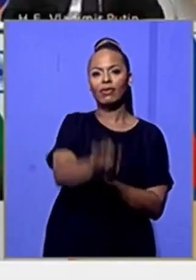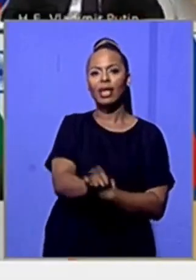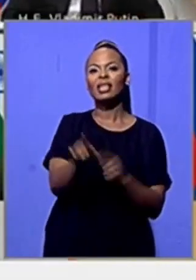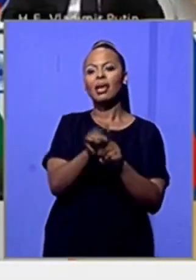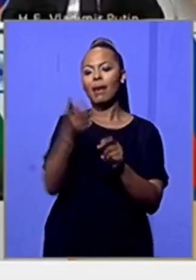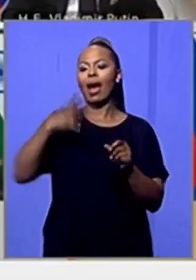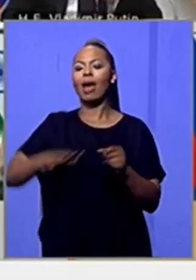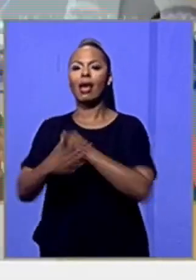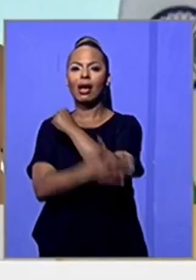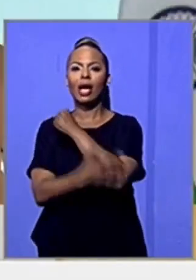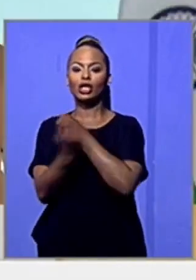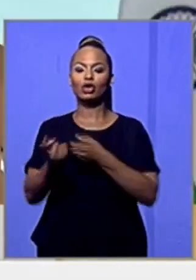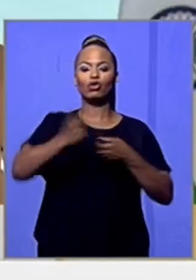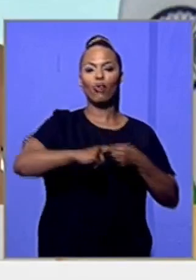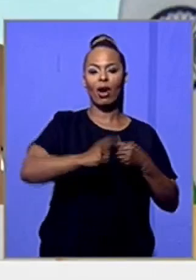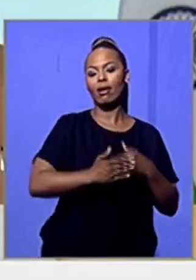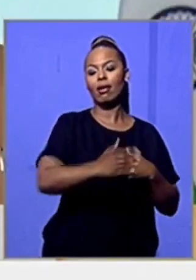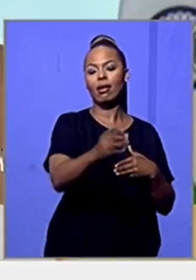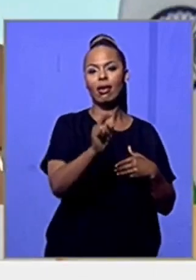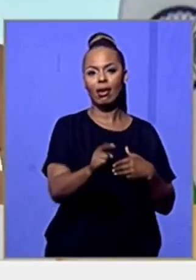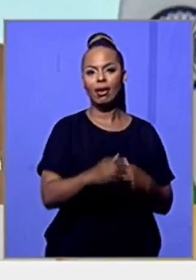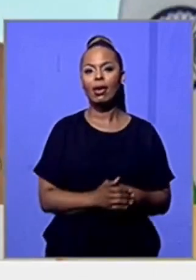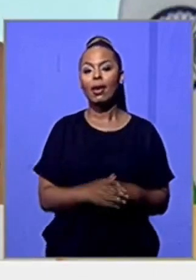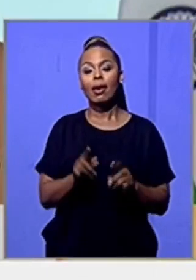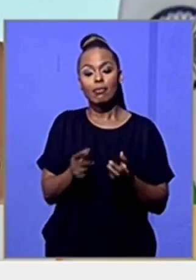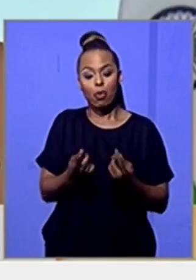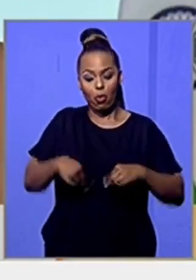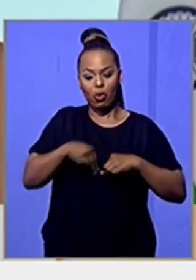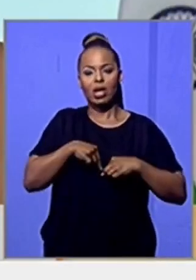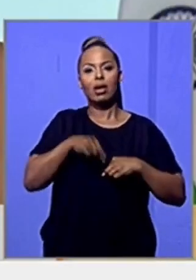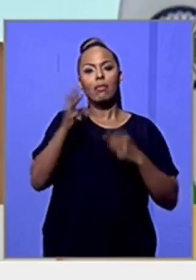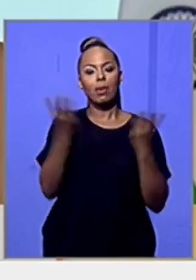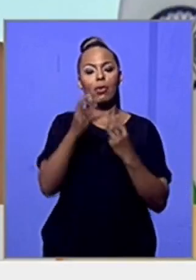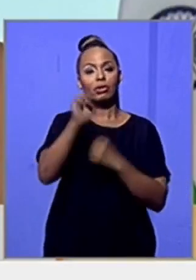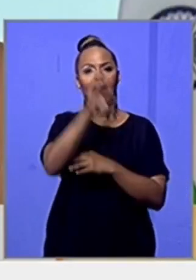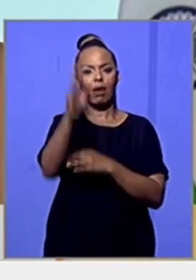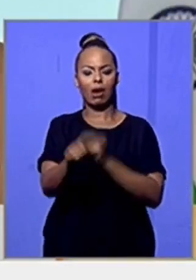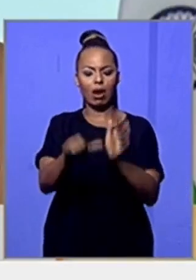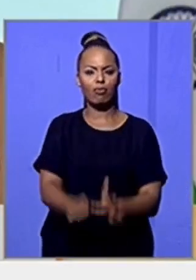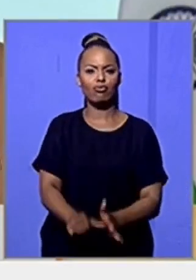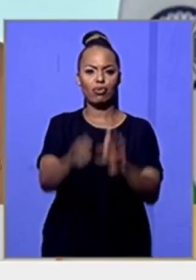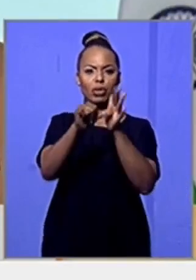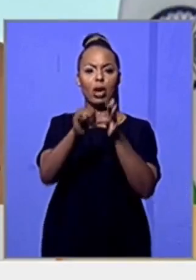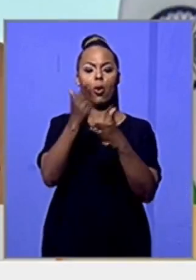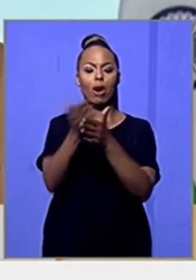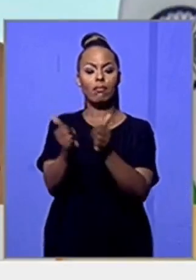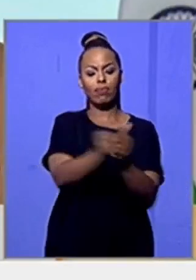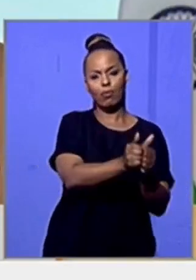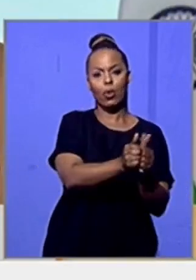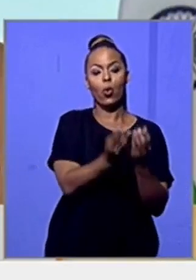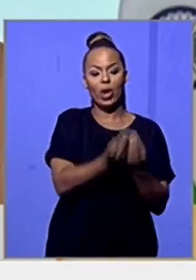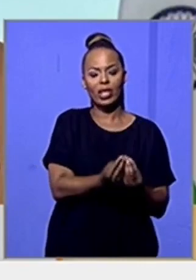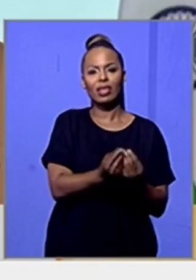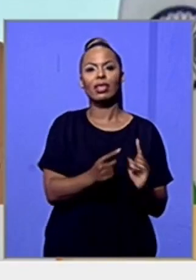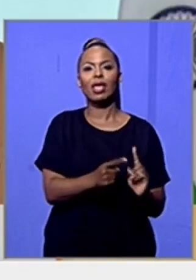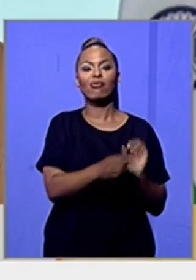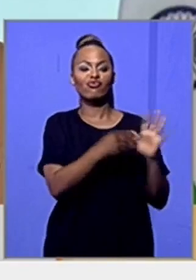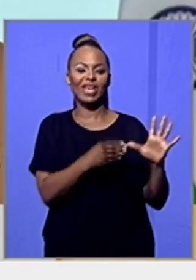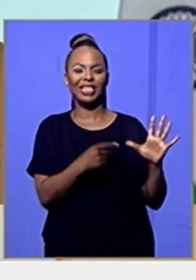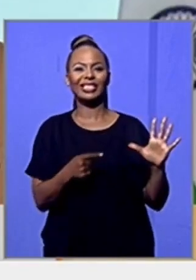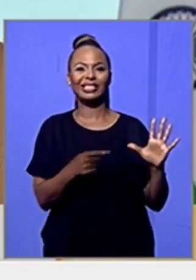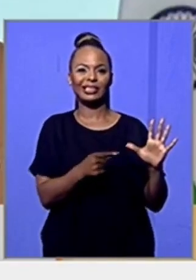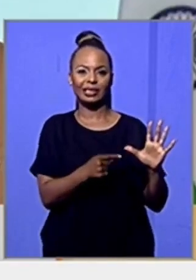So go botlhokwa gore re ba re le batho ba South Africa re berekisane le BRICS countries gore